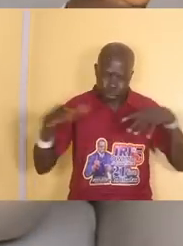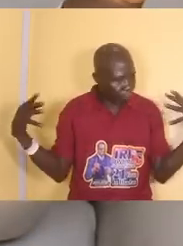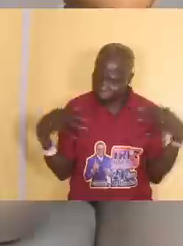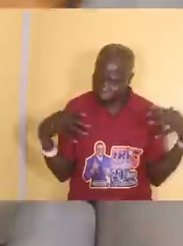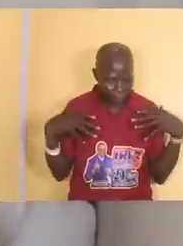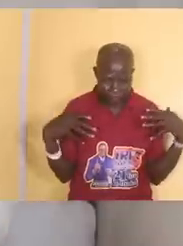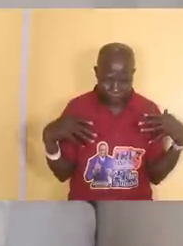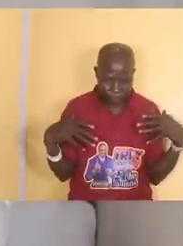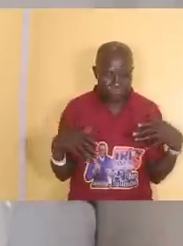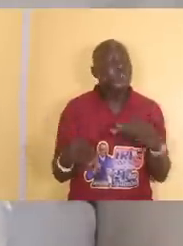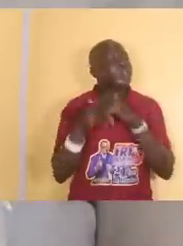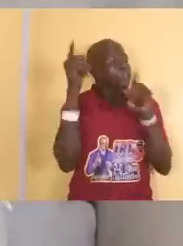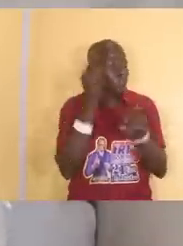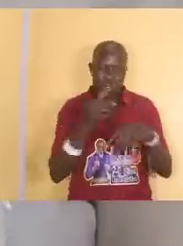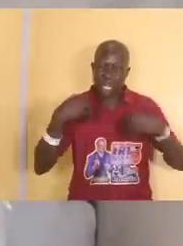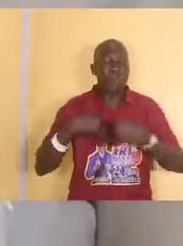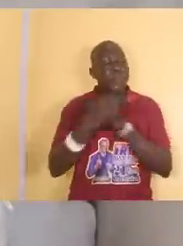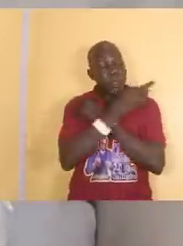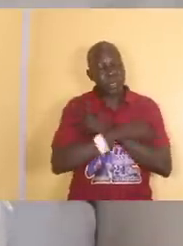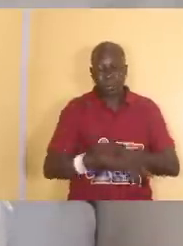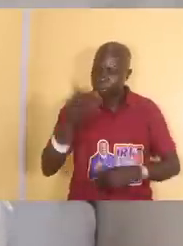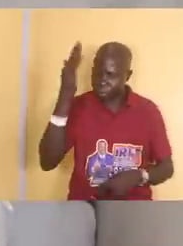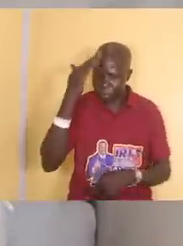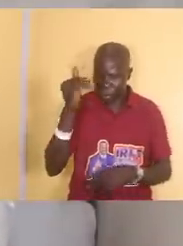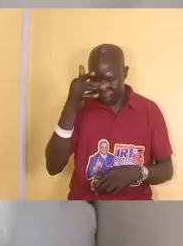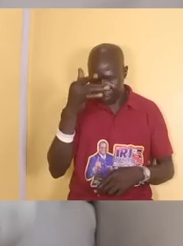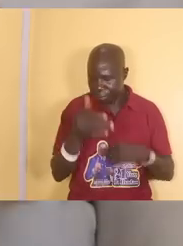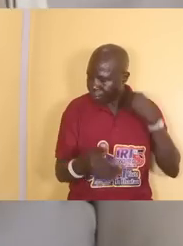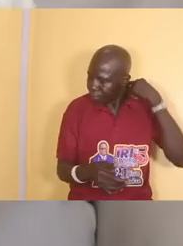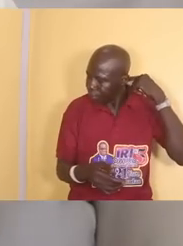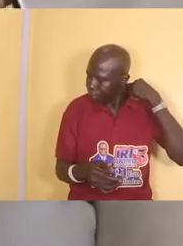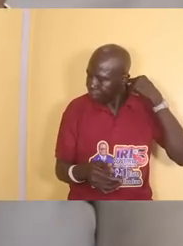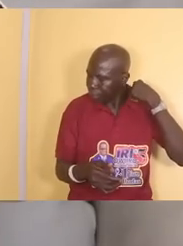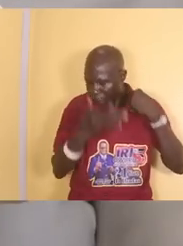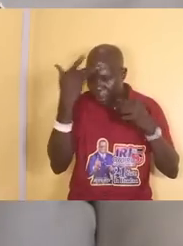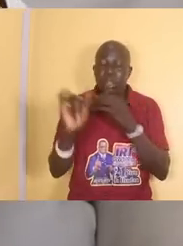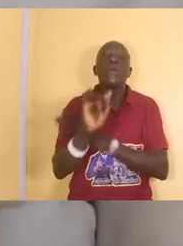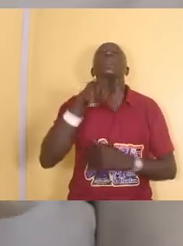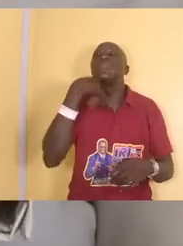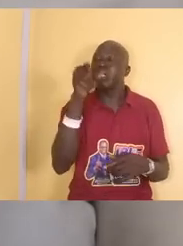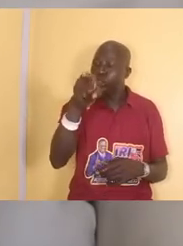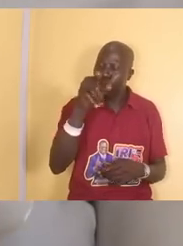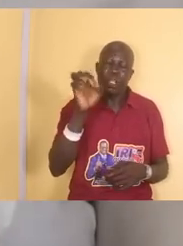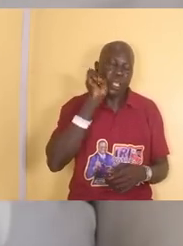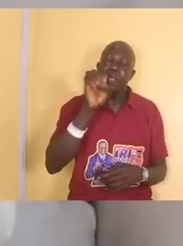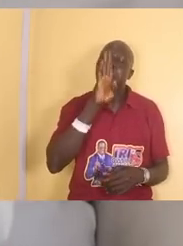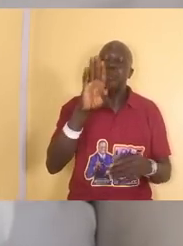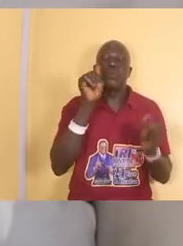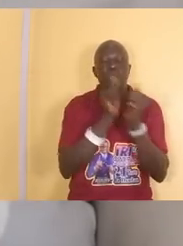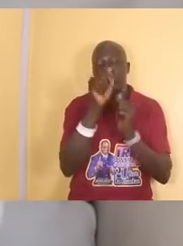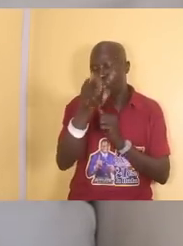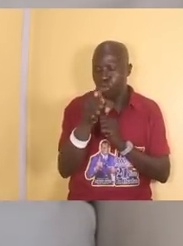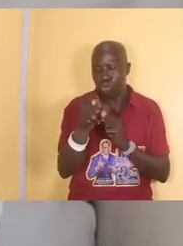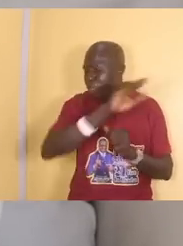Fear not. Okay, buddy. Just arrest of mind. Yes. Right? Little God is telling you, he is